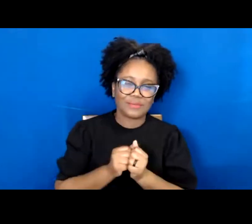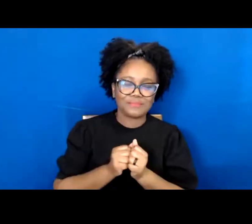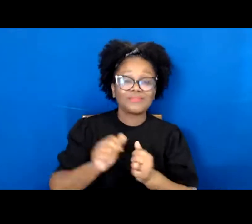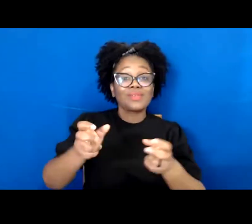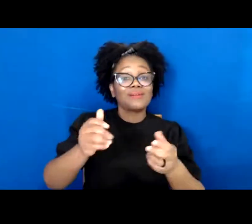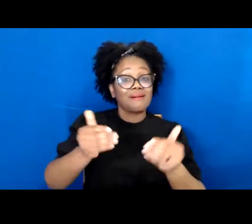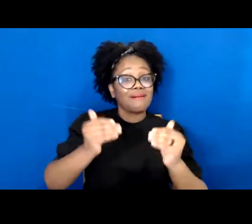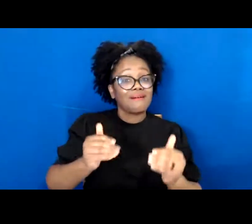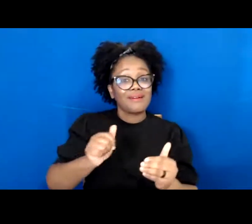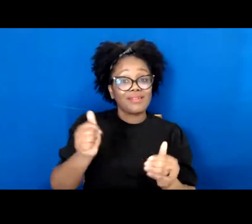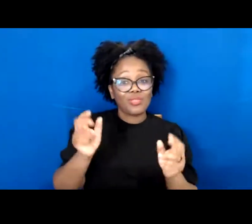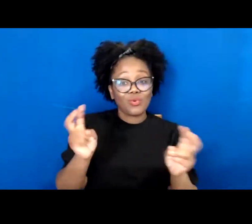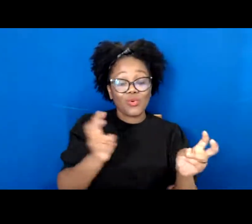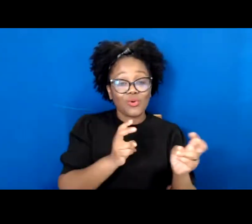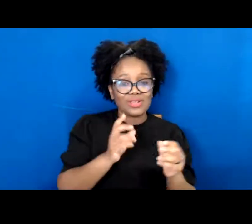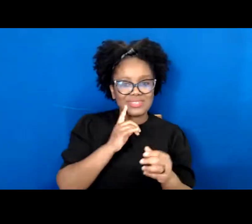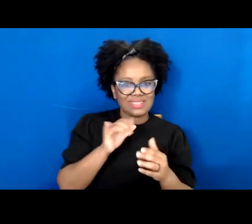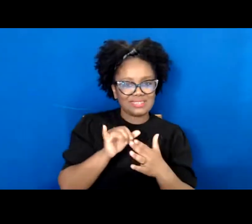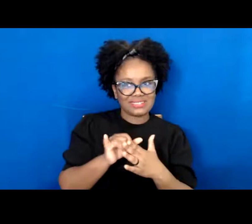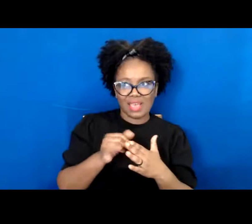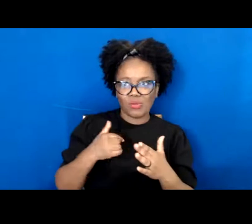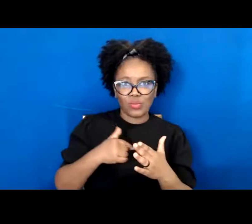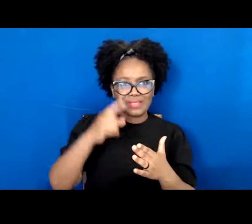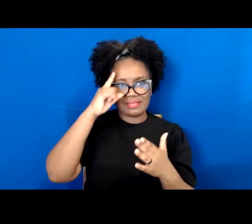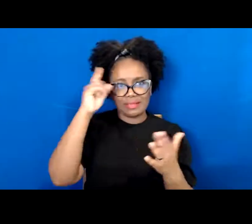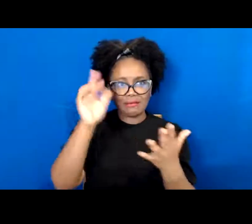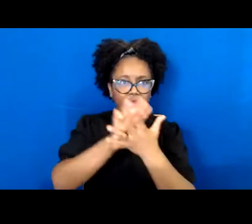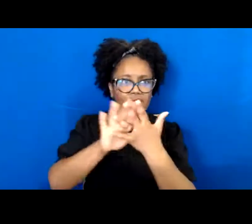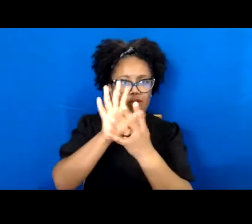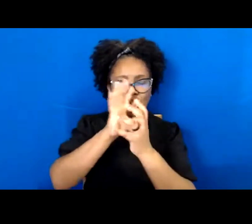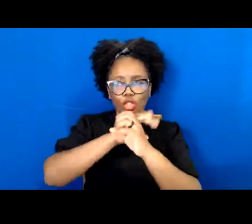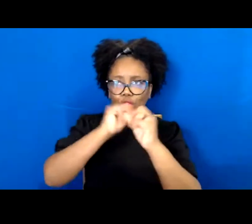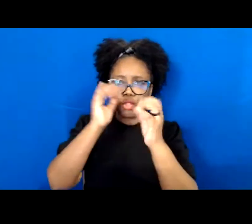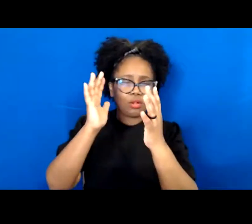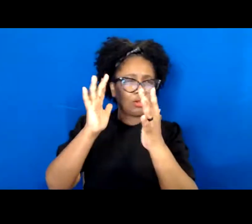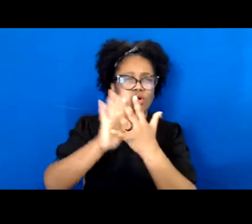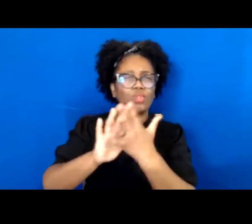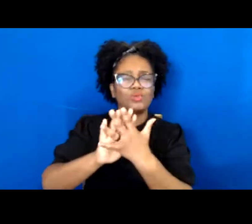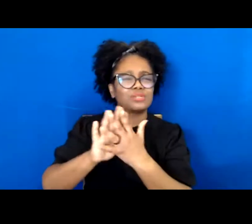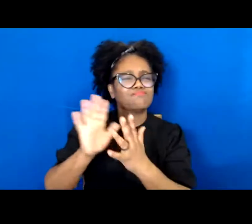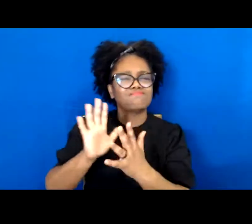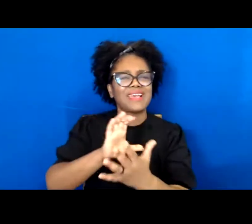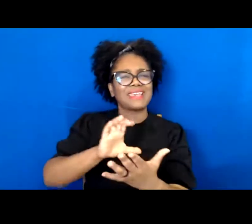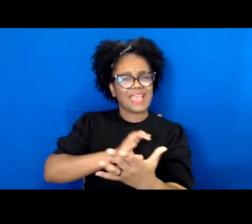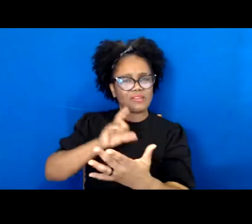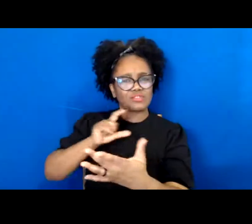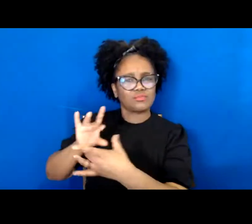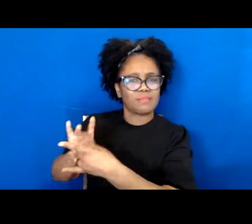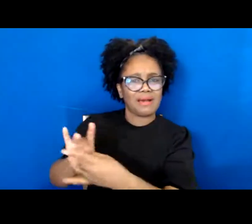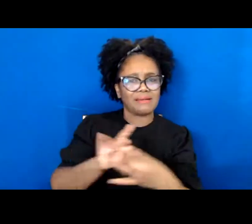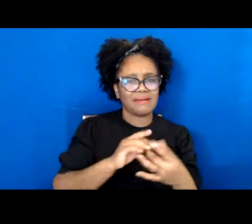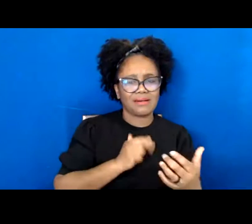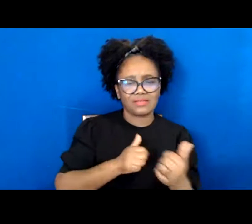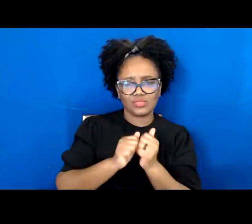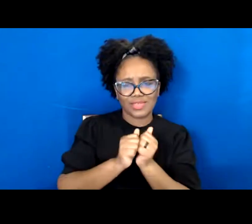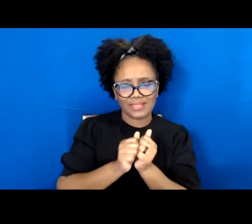only character melds us together. That's why most of us do everything we can, healthy and unhealthy, to ward off that real feeling of standing